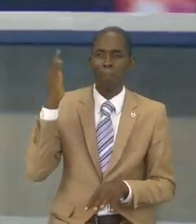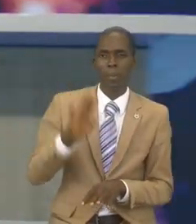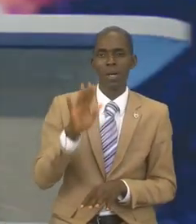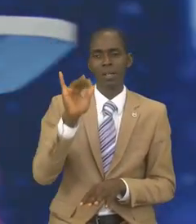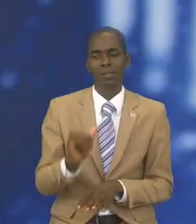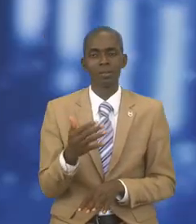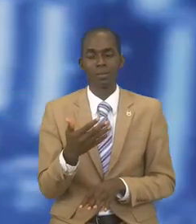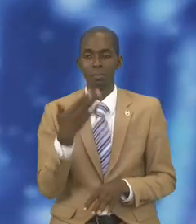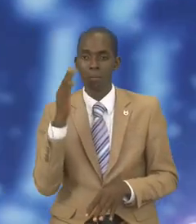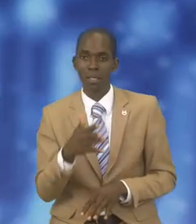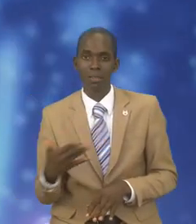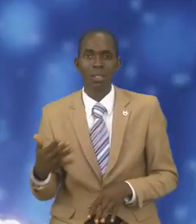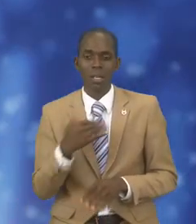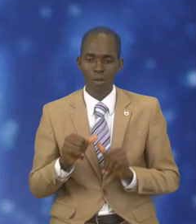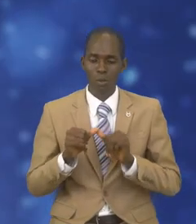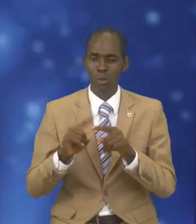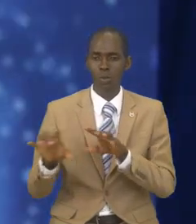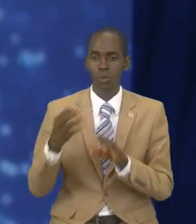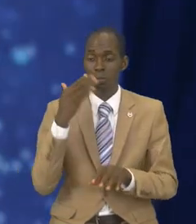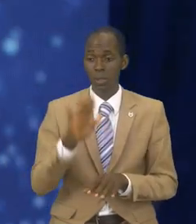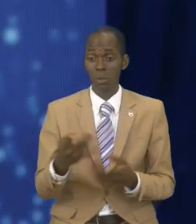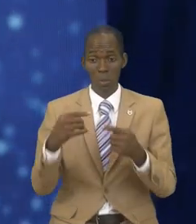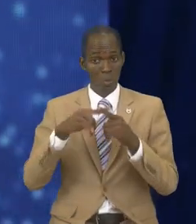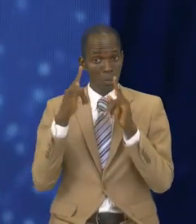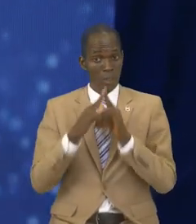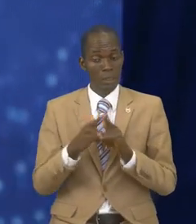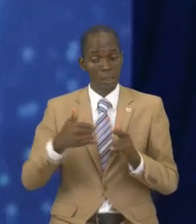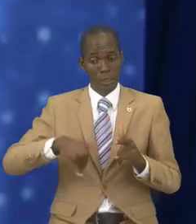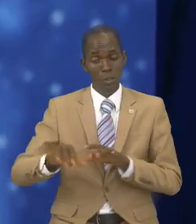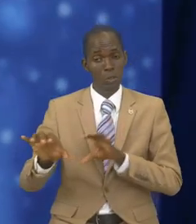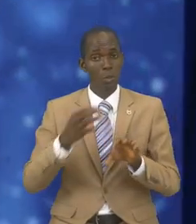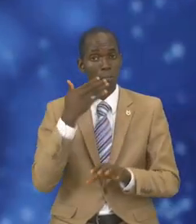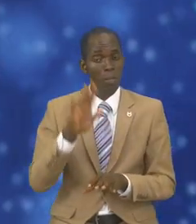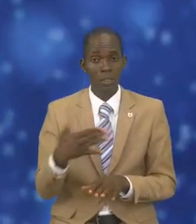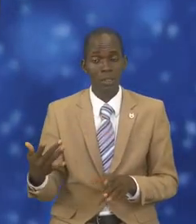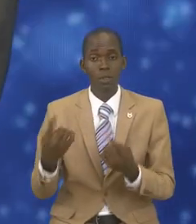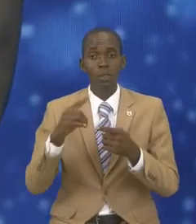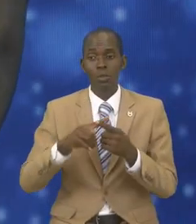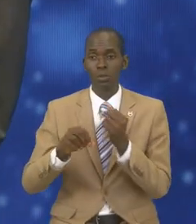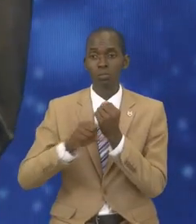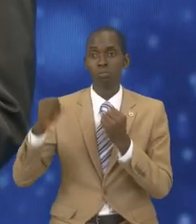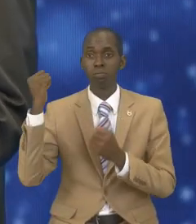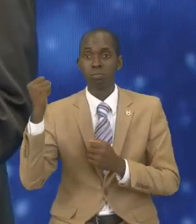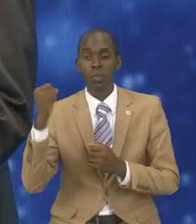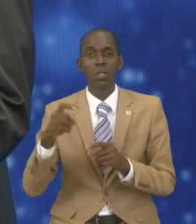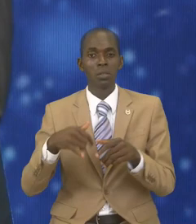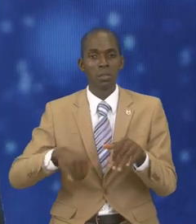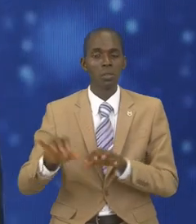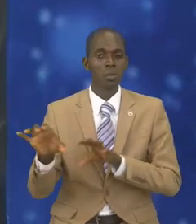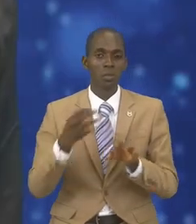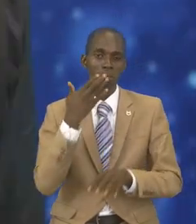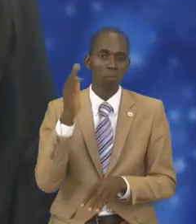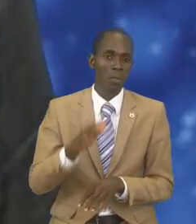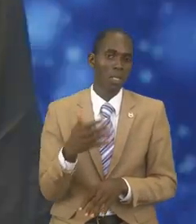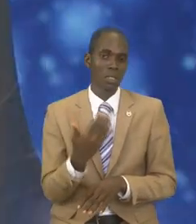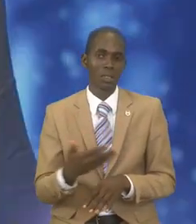doing wickedly. They come to retreat, they keep on doing wickedly. They come to crusade, and after the crusade, they do go on doing wickedly.